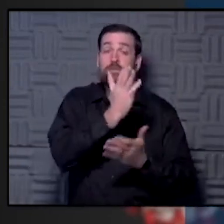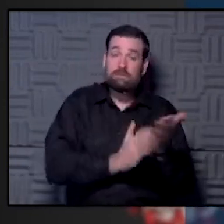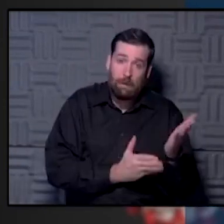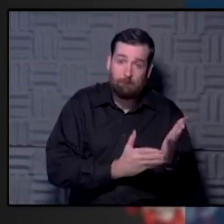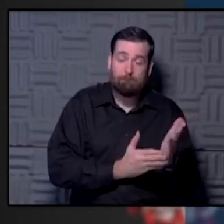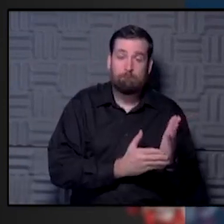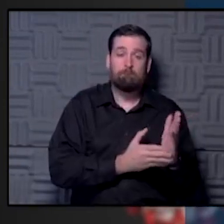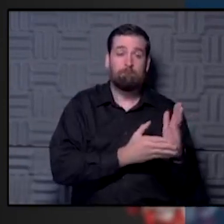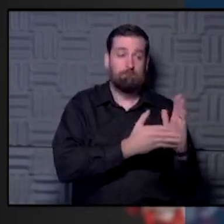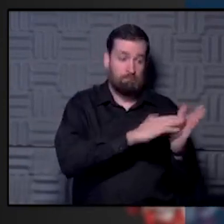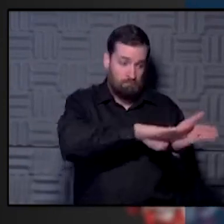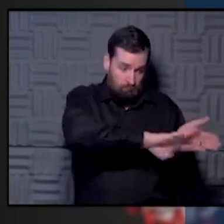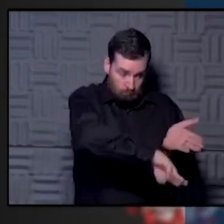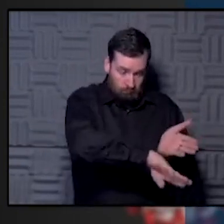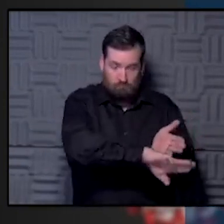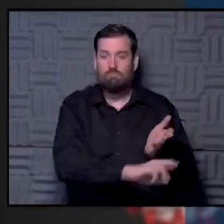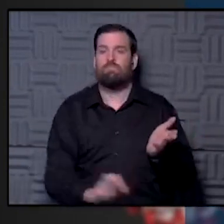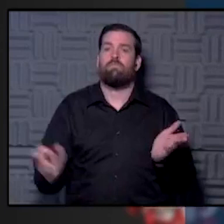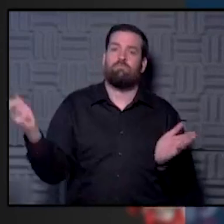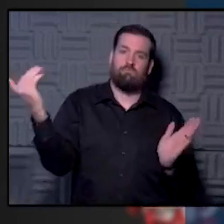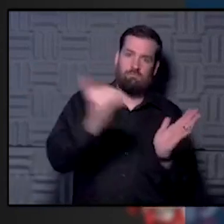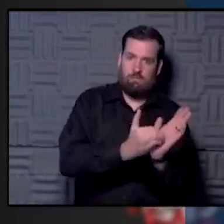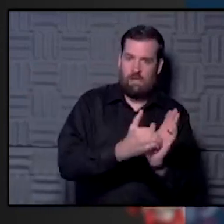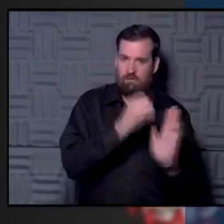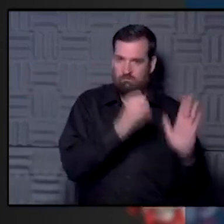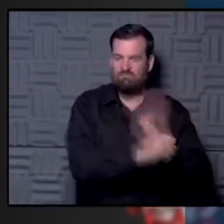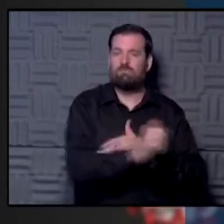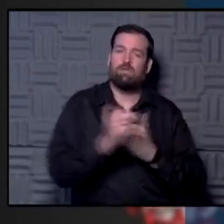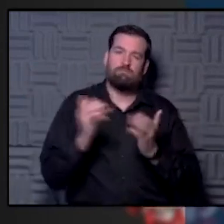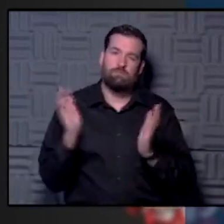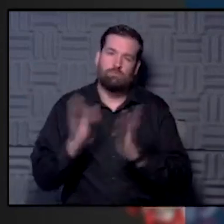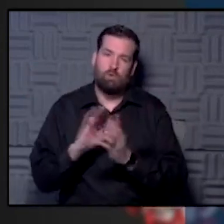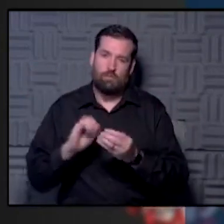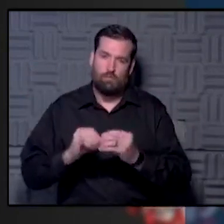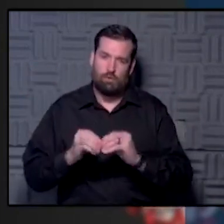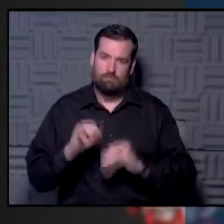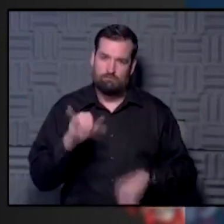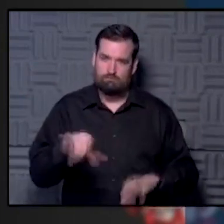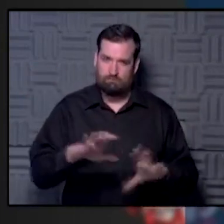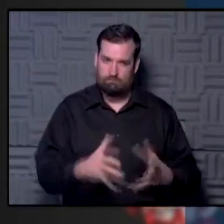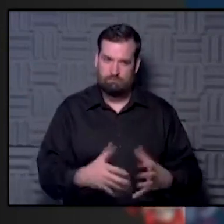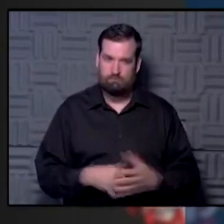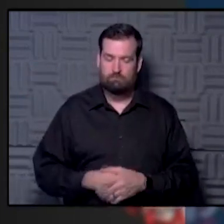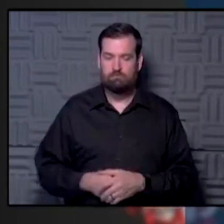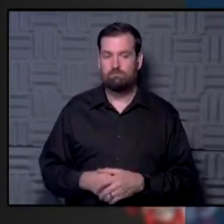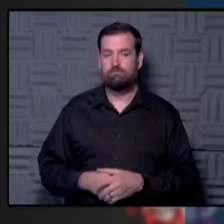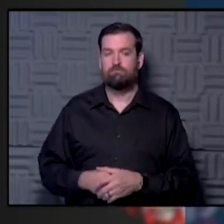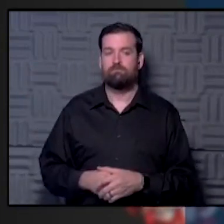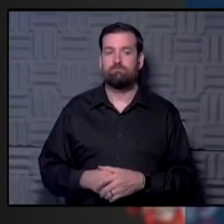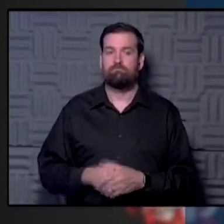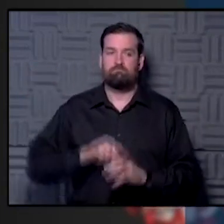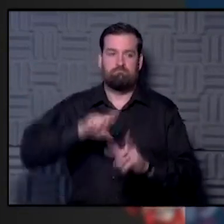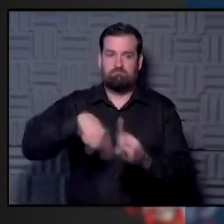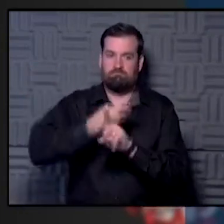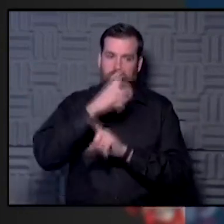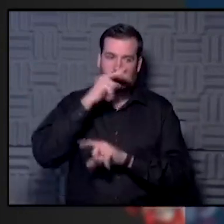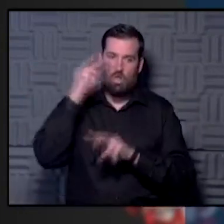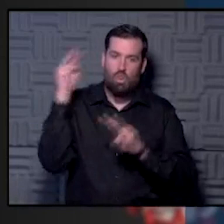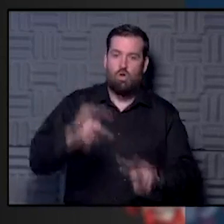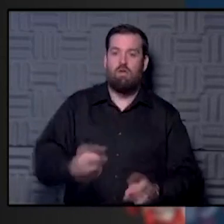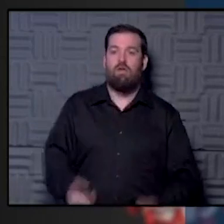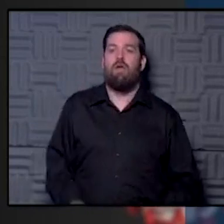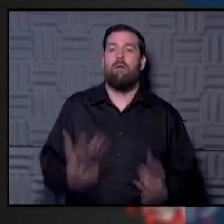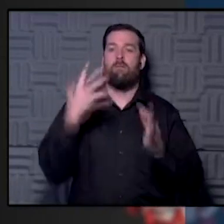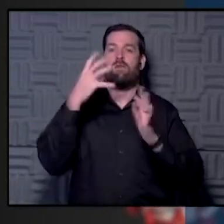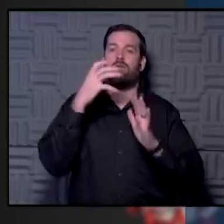hospitalized more than once. But it's a small number. If we just look at the number of